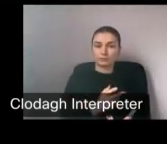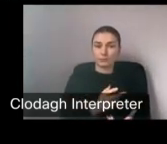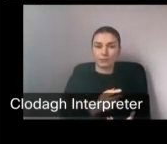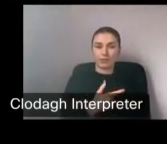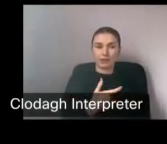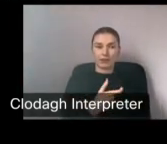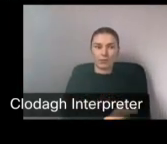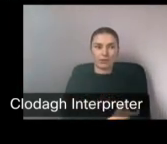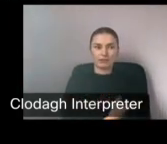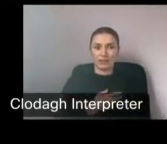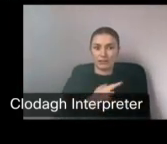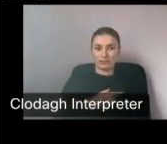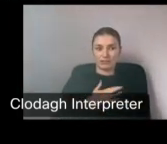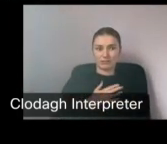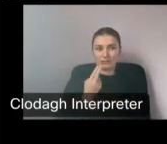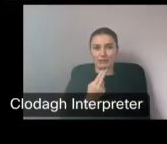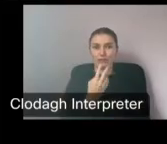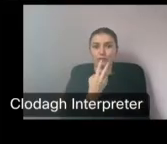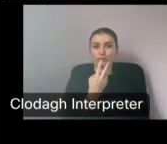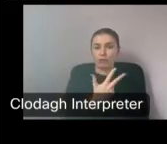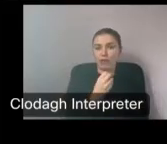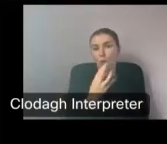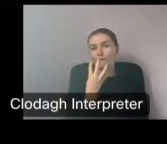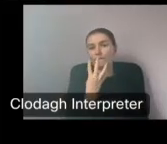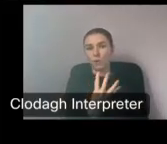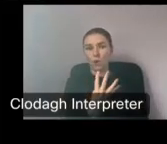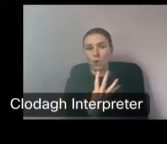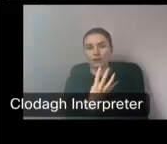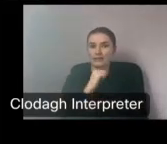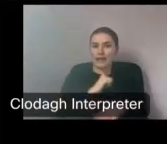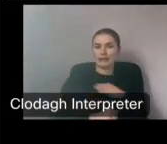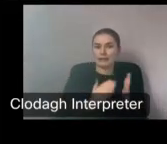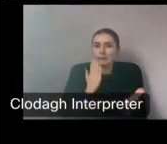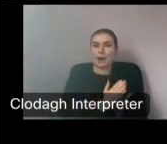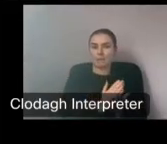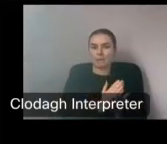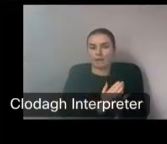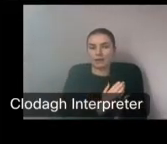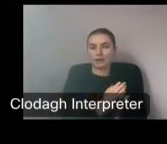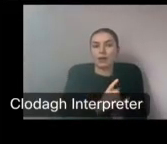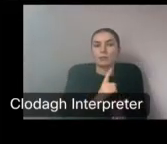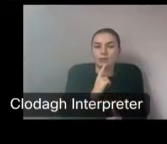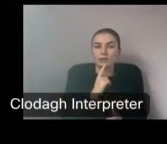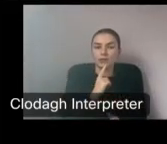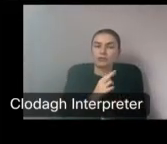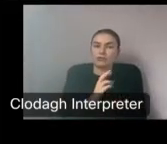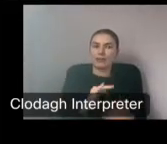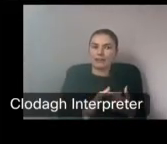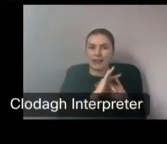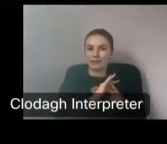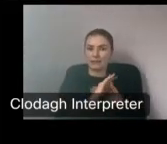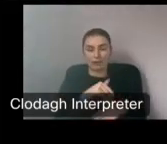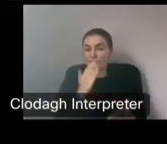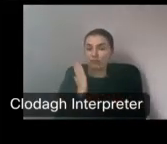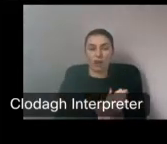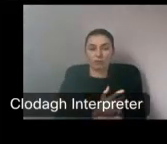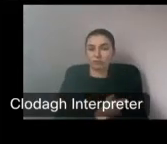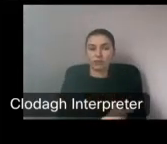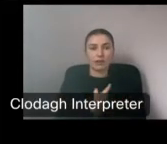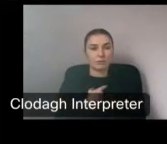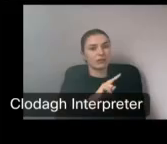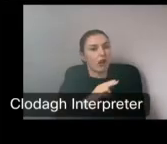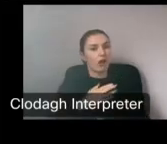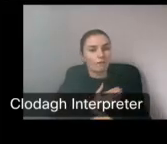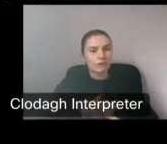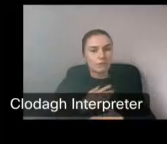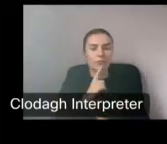takes 3 or 4 days of you go through cold turkey. But actually, it's a very safe thing to come off. You can just come off heroin. It's very uncomfortable, but you